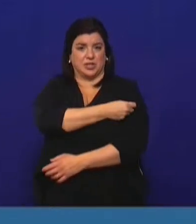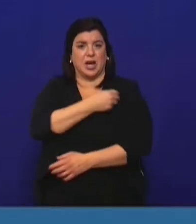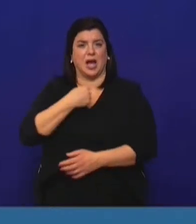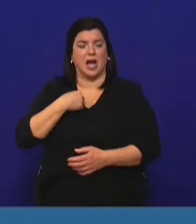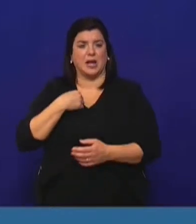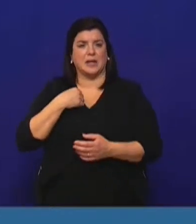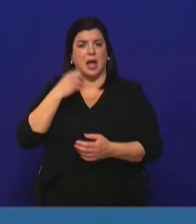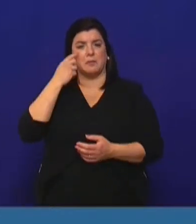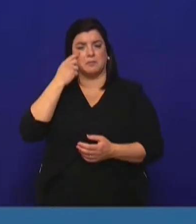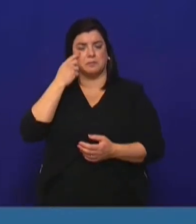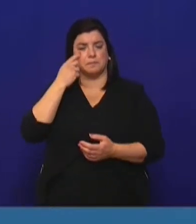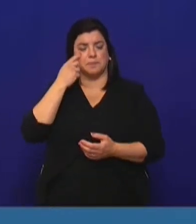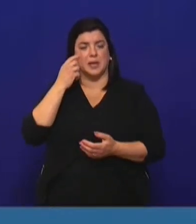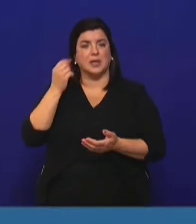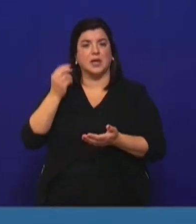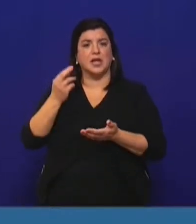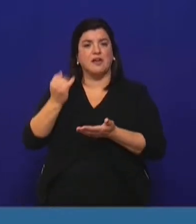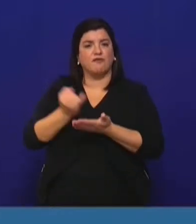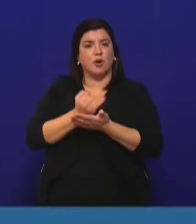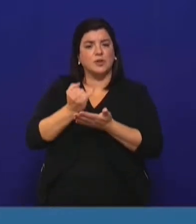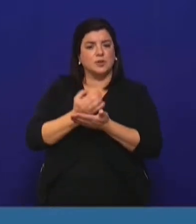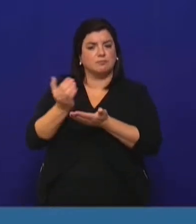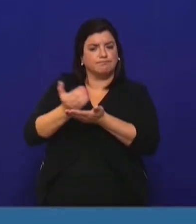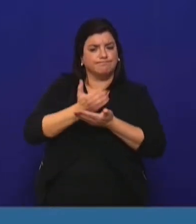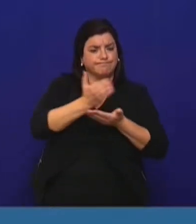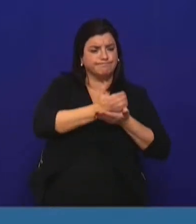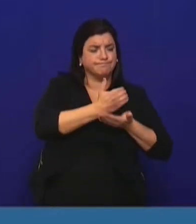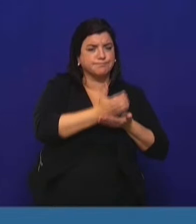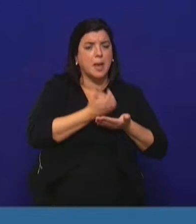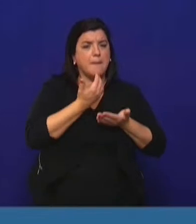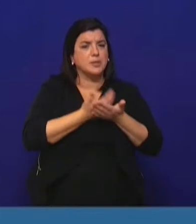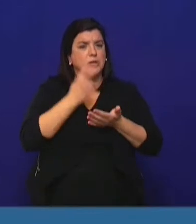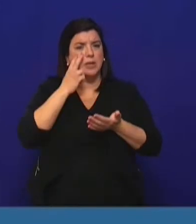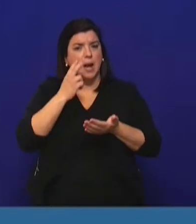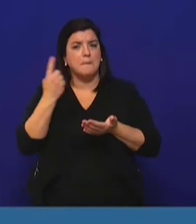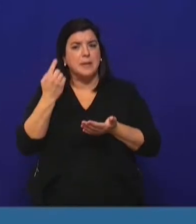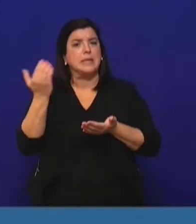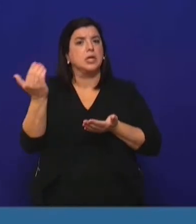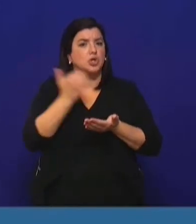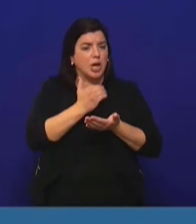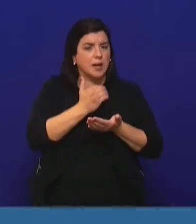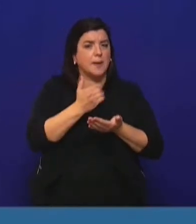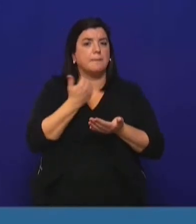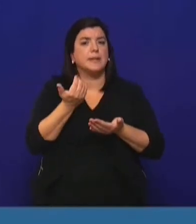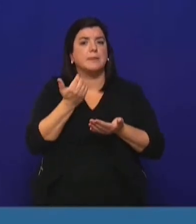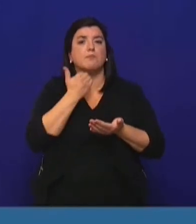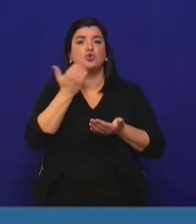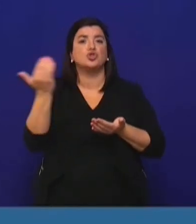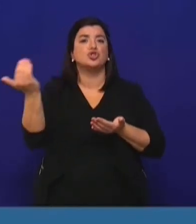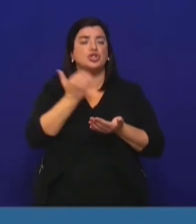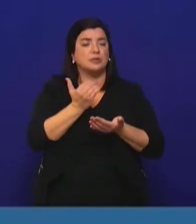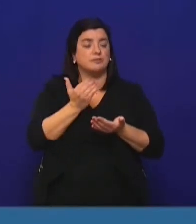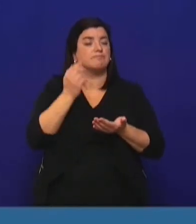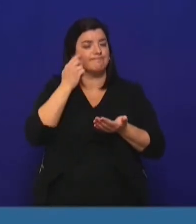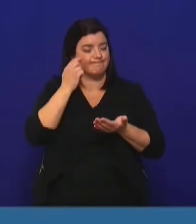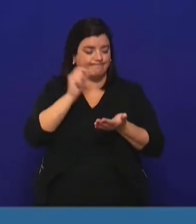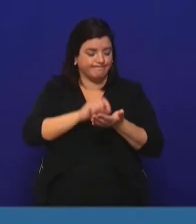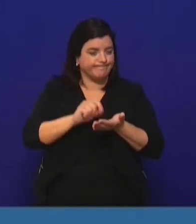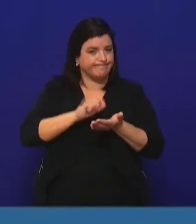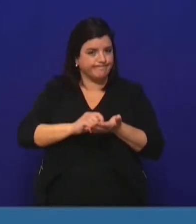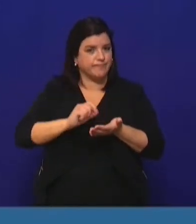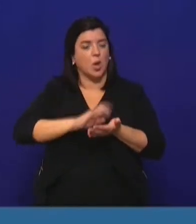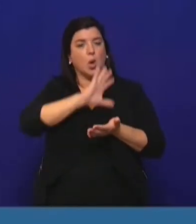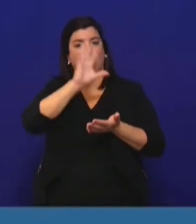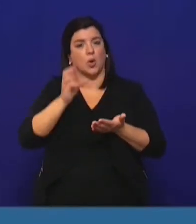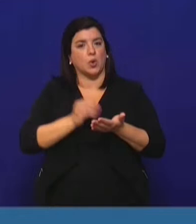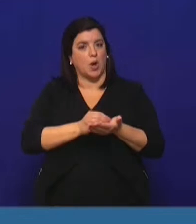naraw eżatti min ikunu nies li ġew għal l-ewwel doża u anke dawk li ġew għat-tieni doża wkoll. U ftakru